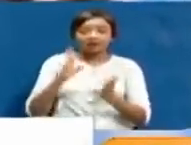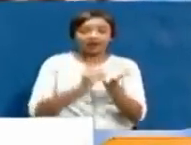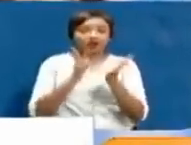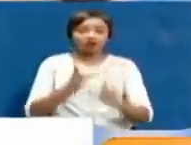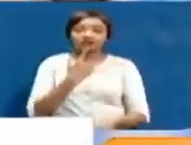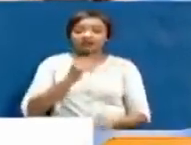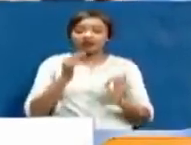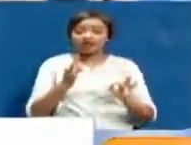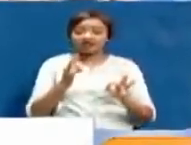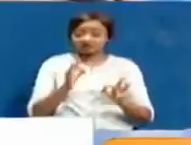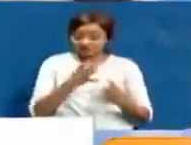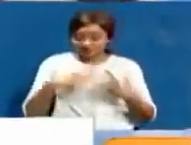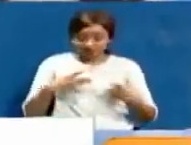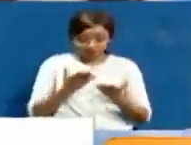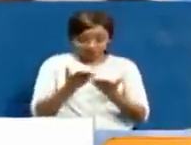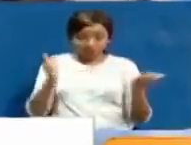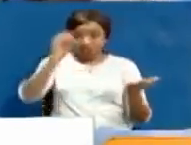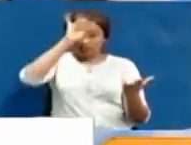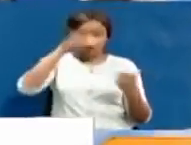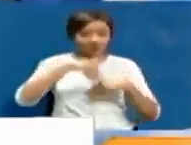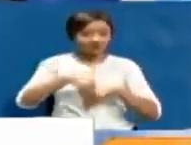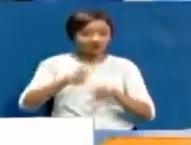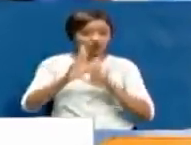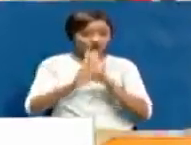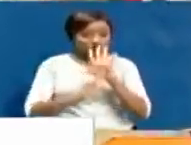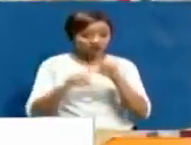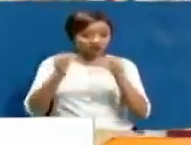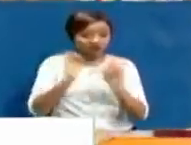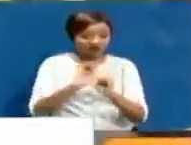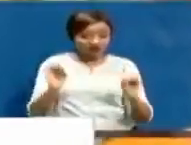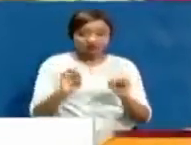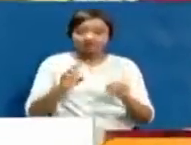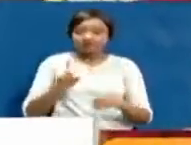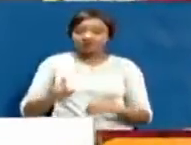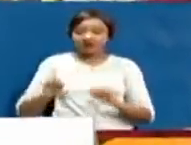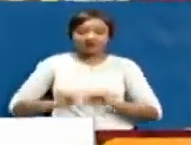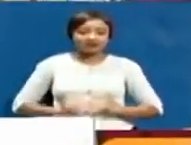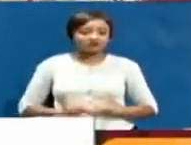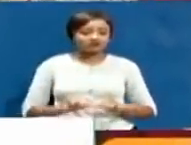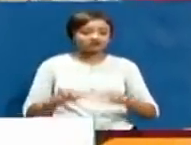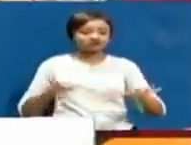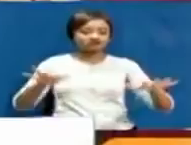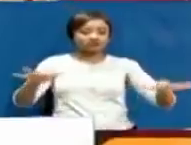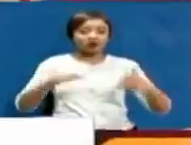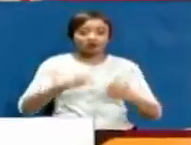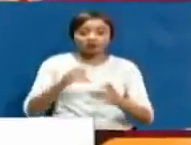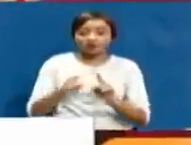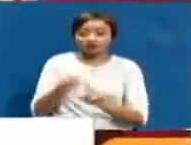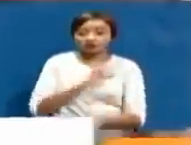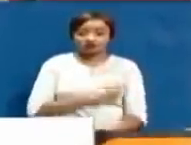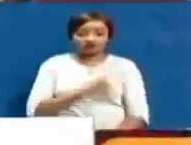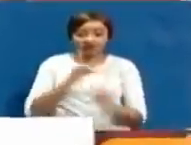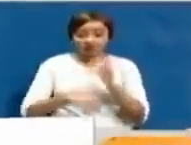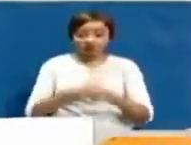says if Kiambu residents do not follow guidelines given, the virus will spread further and deeper. The fear is